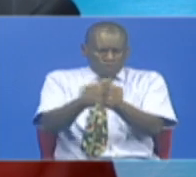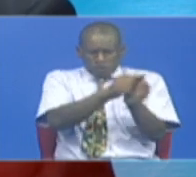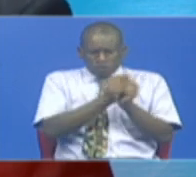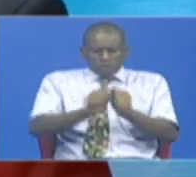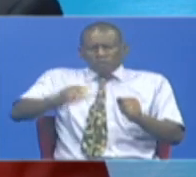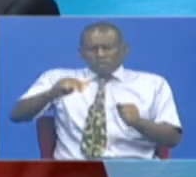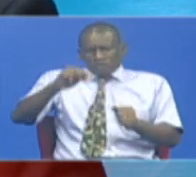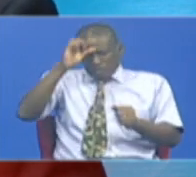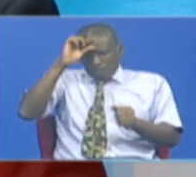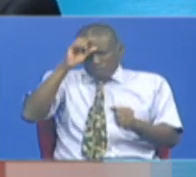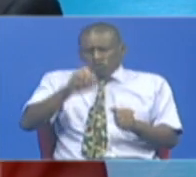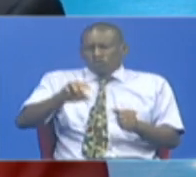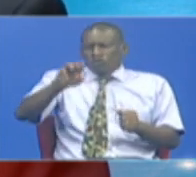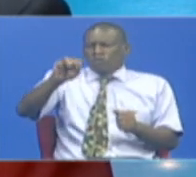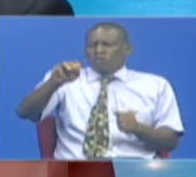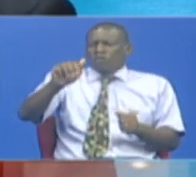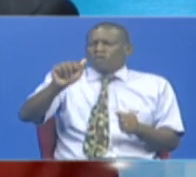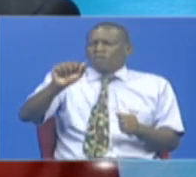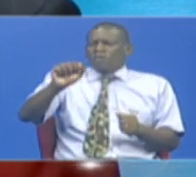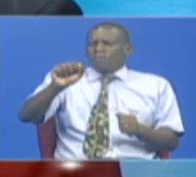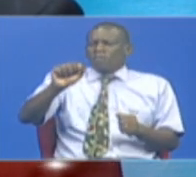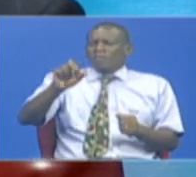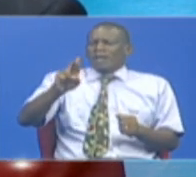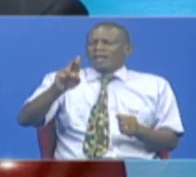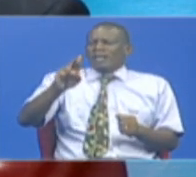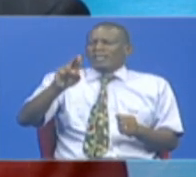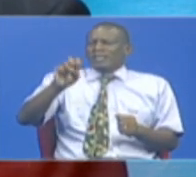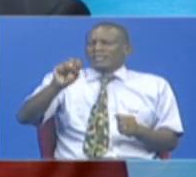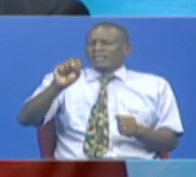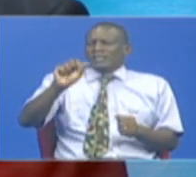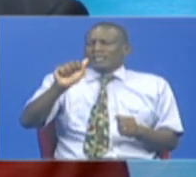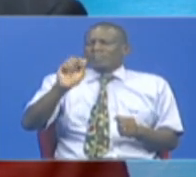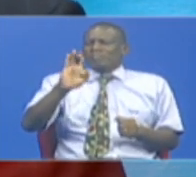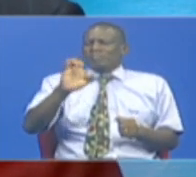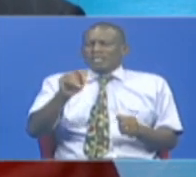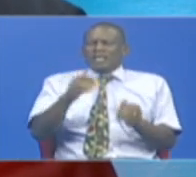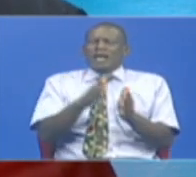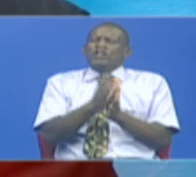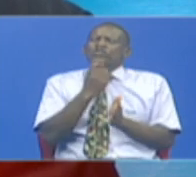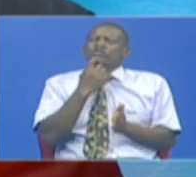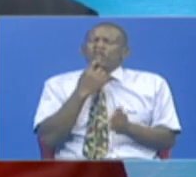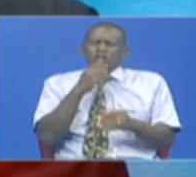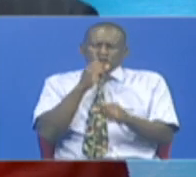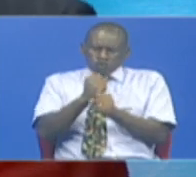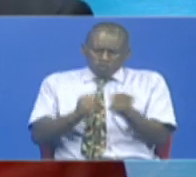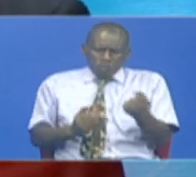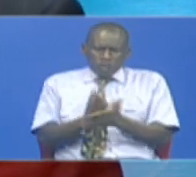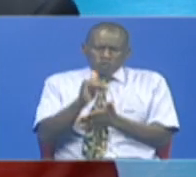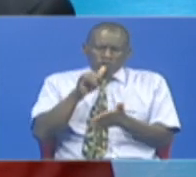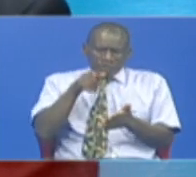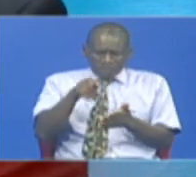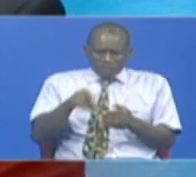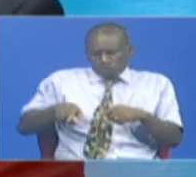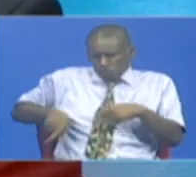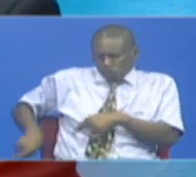and Turkana and hope that this is fully contained over the next few